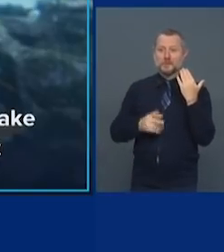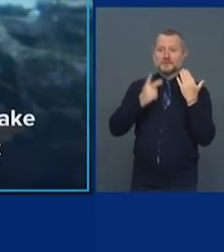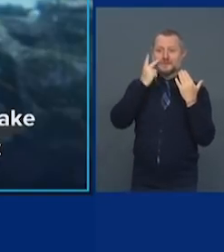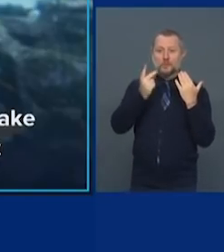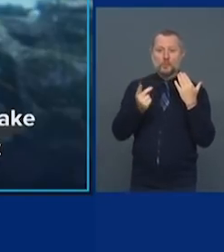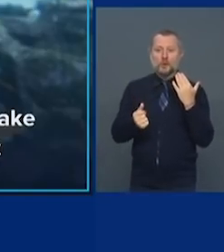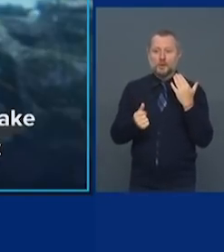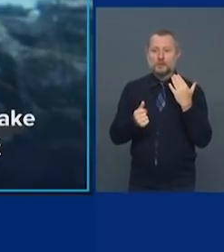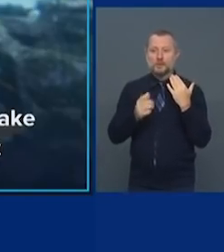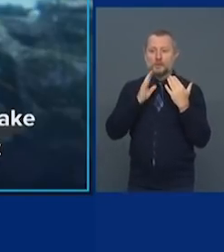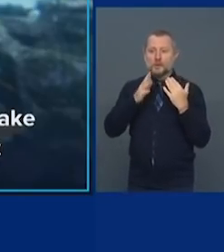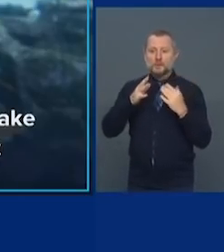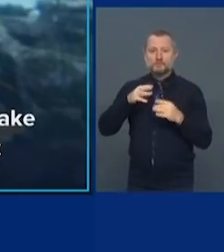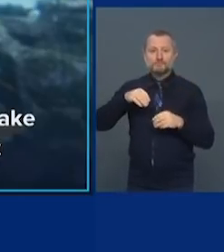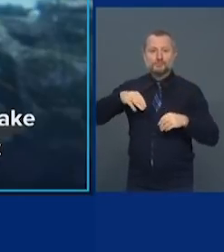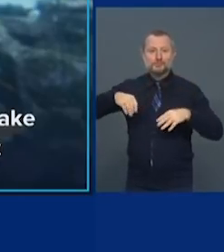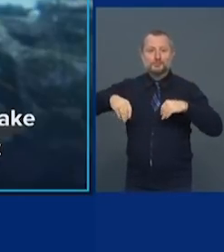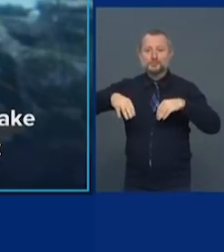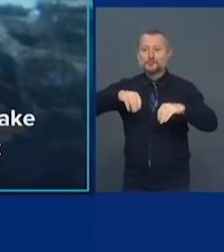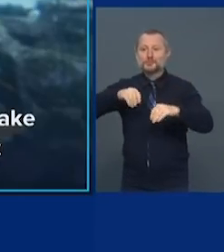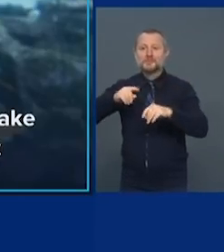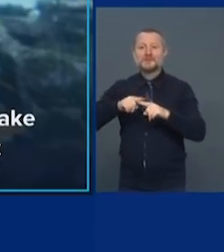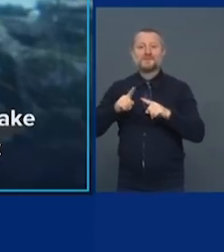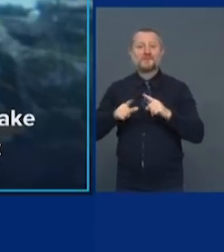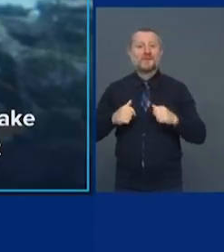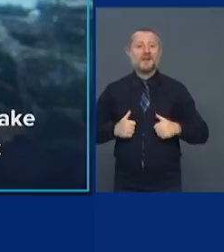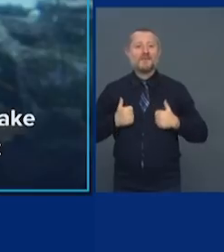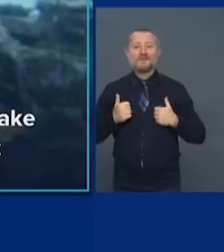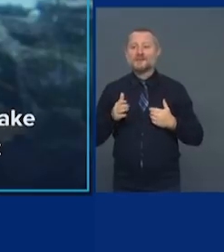take advantage of some of the sheltering, the ocean currents,